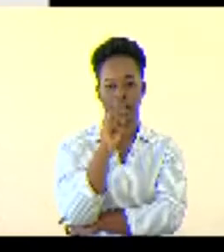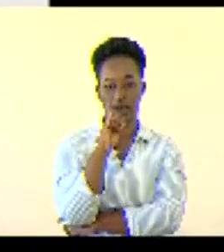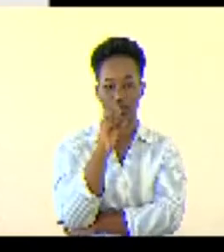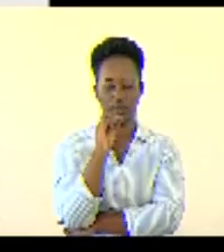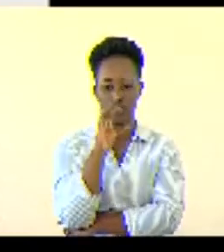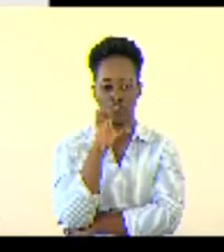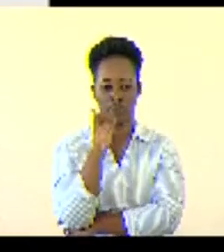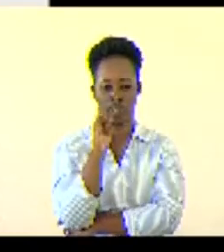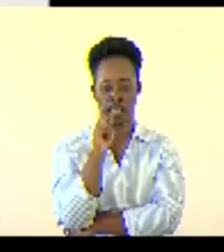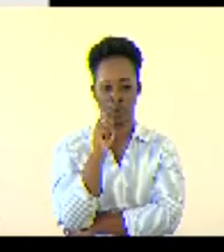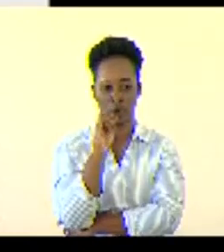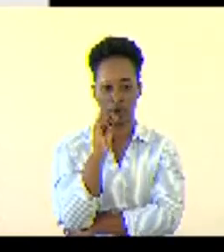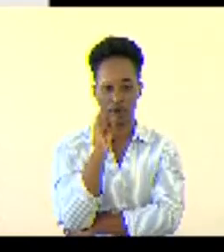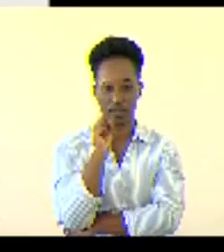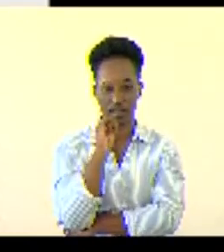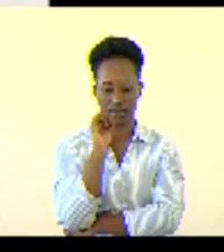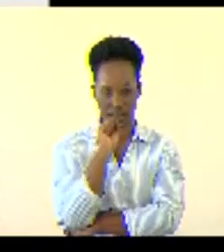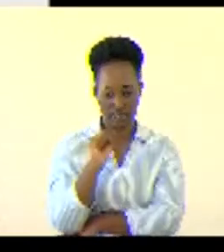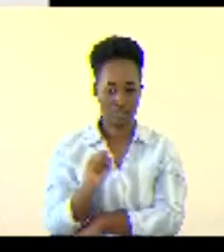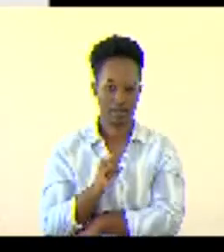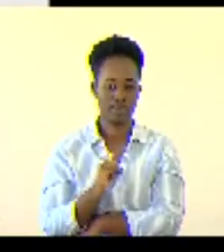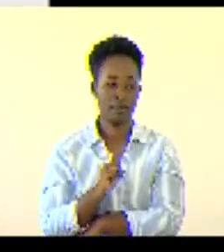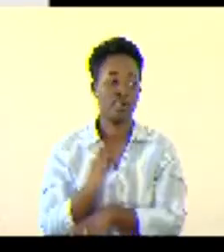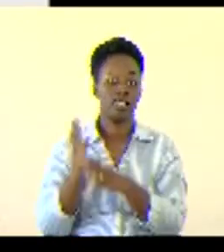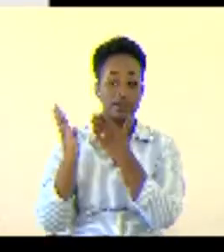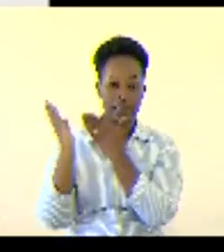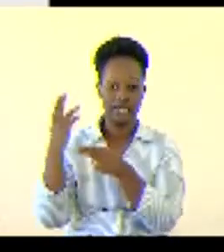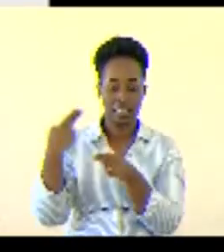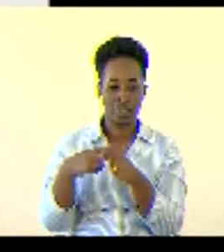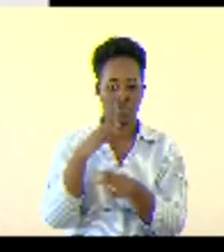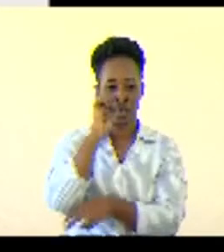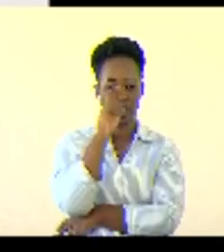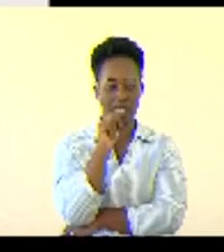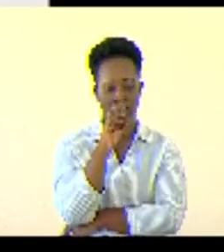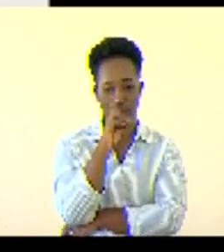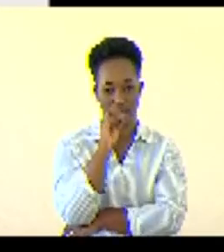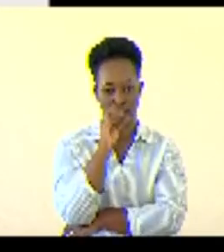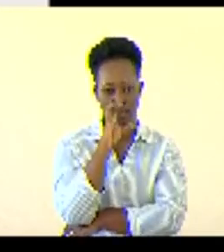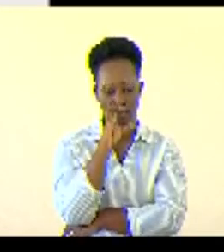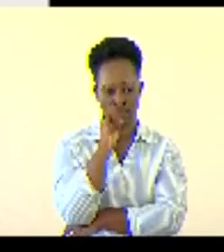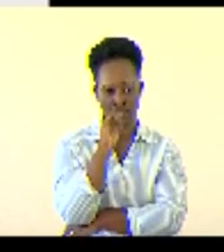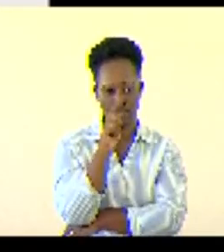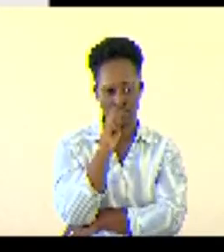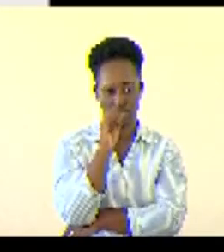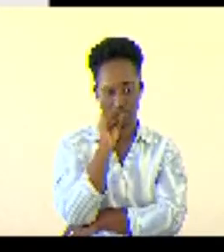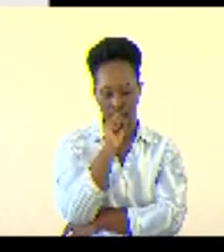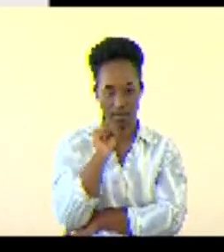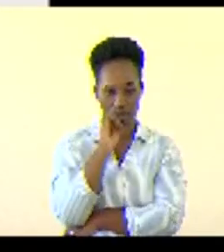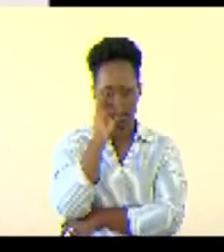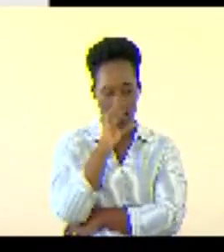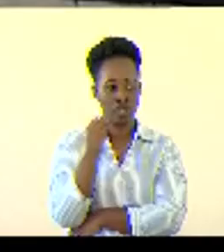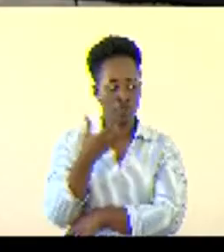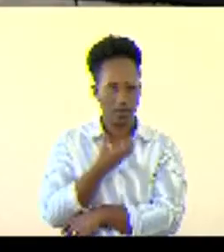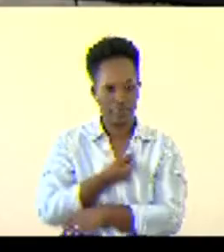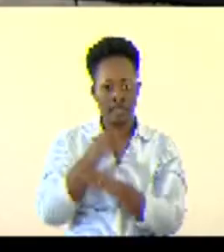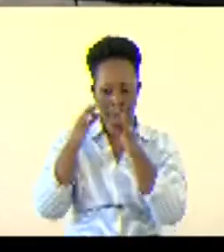Simple summarizing the diagram of endocytosis. This is endocytosis. We have some substances, they are here. They are substances